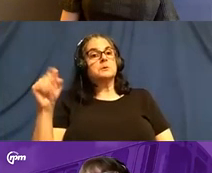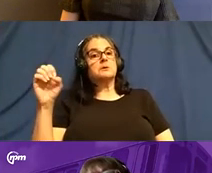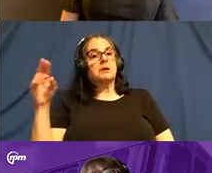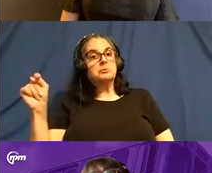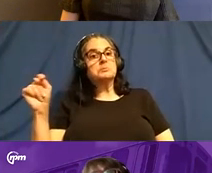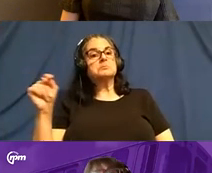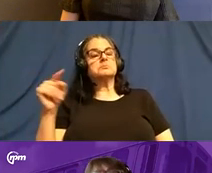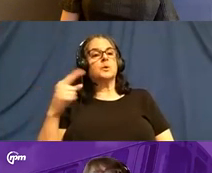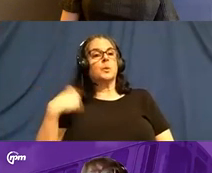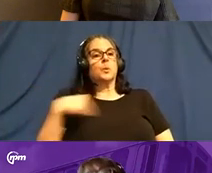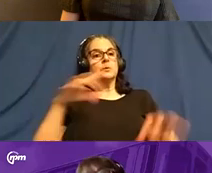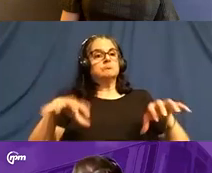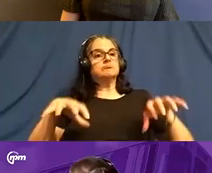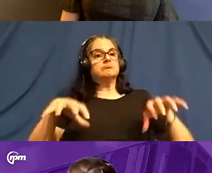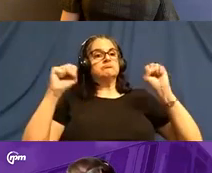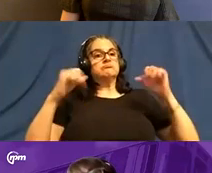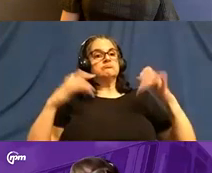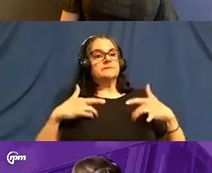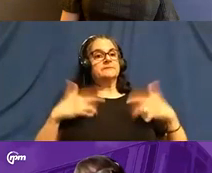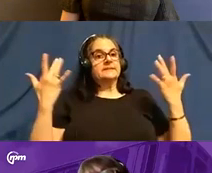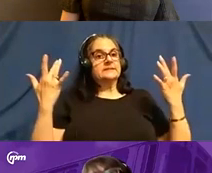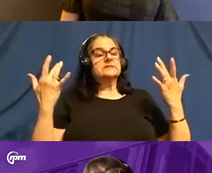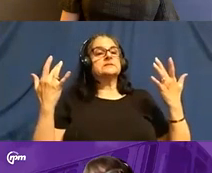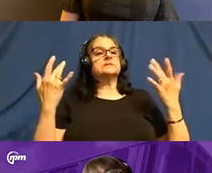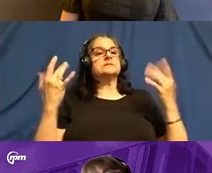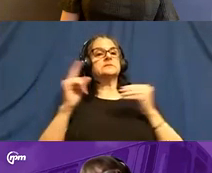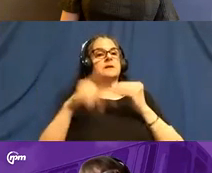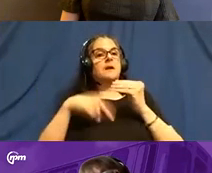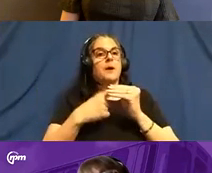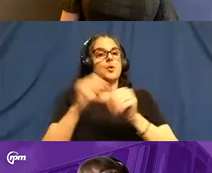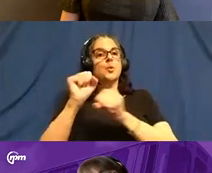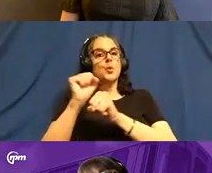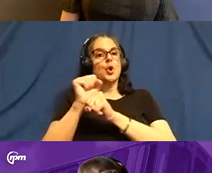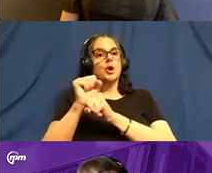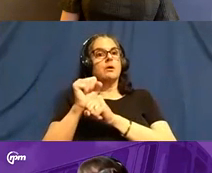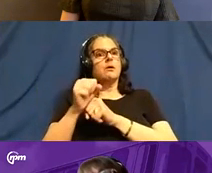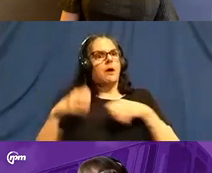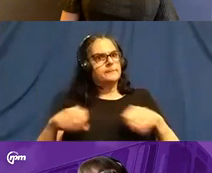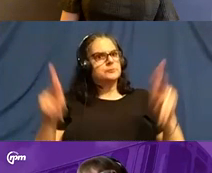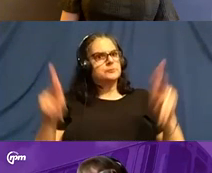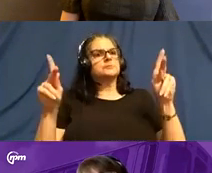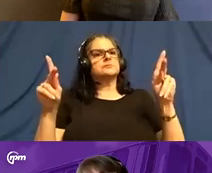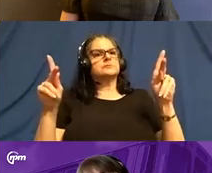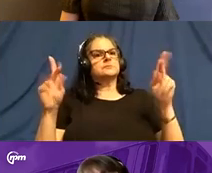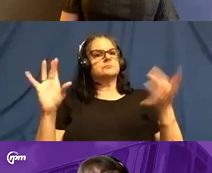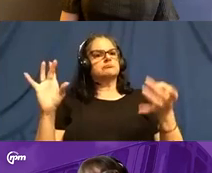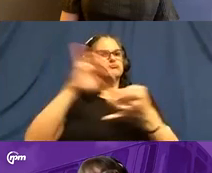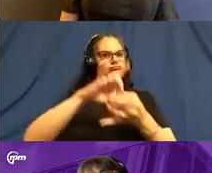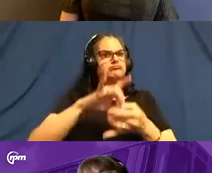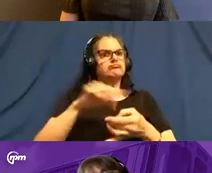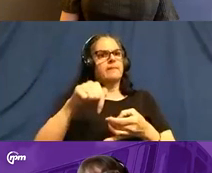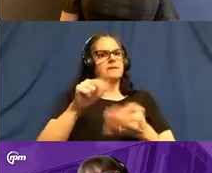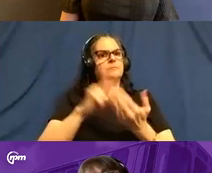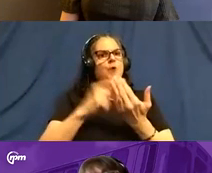that provide information about workforce opportunities that are associated with this project in the local community. So